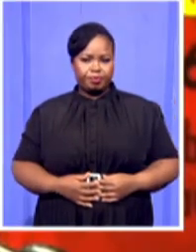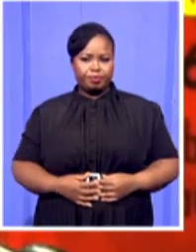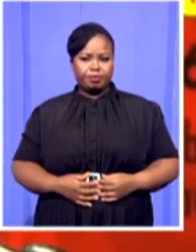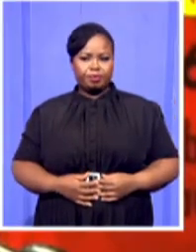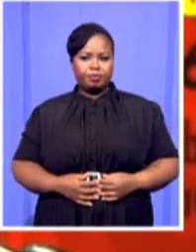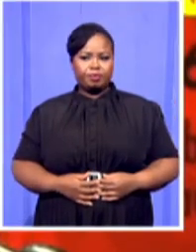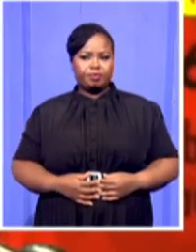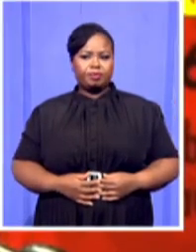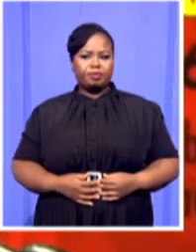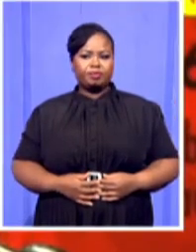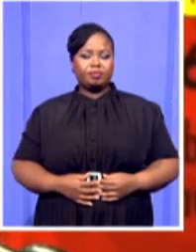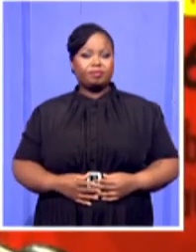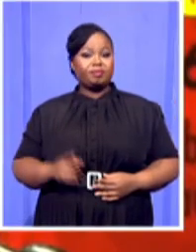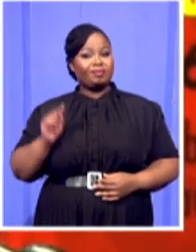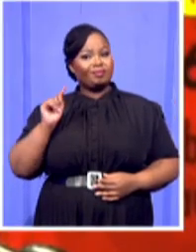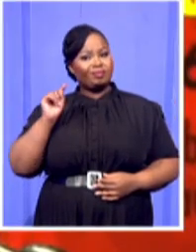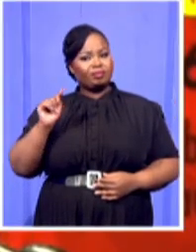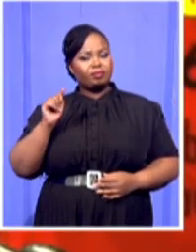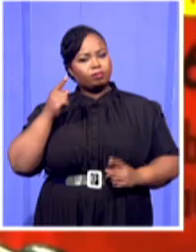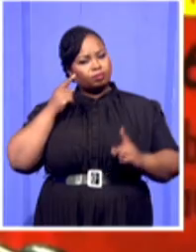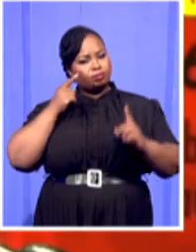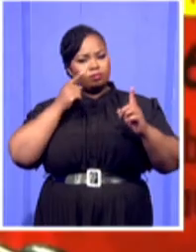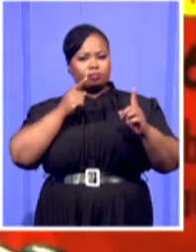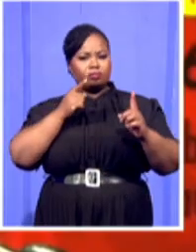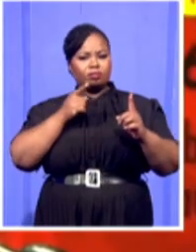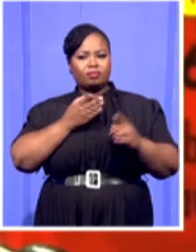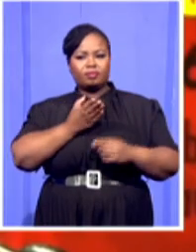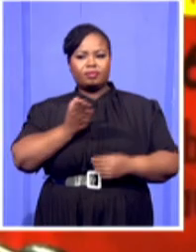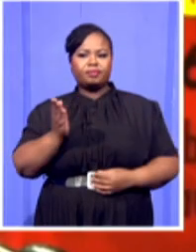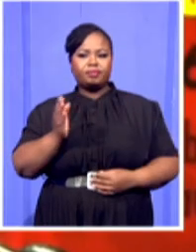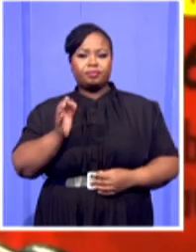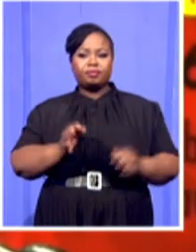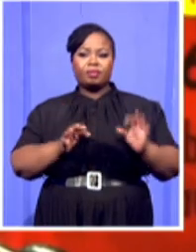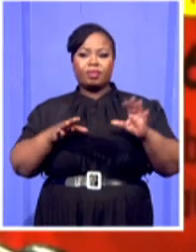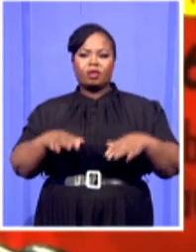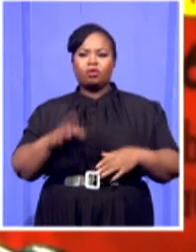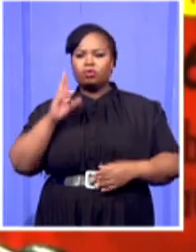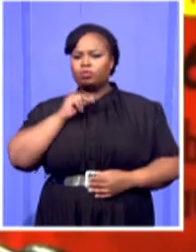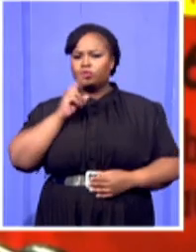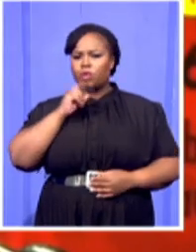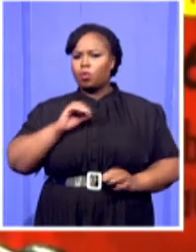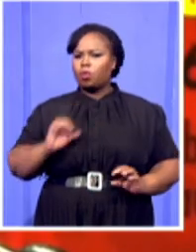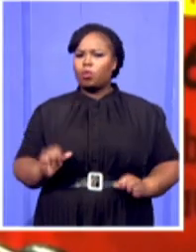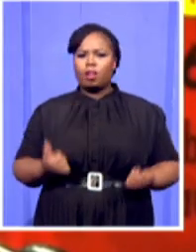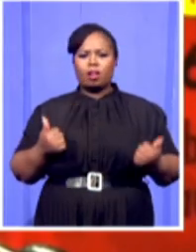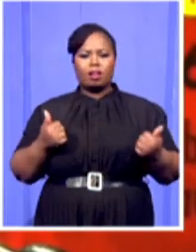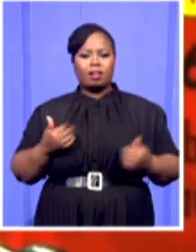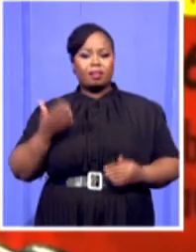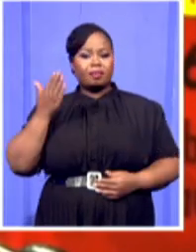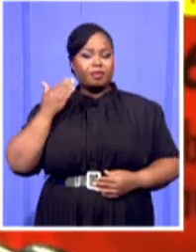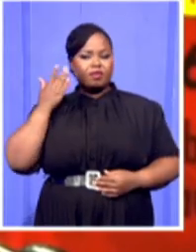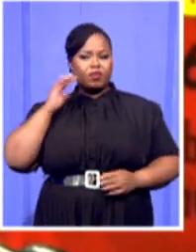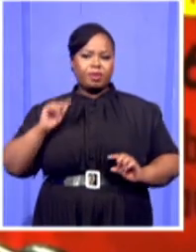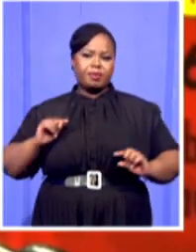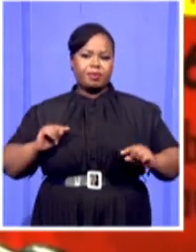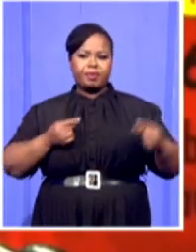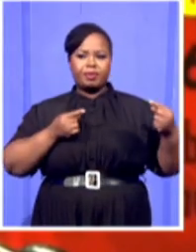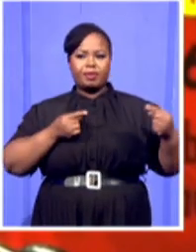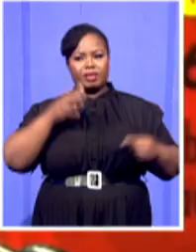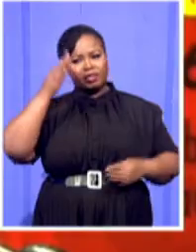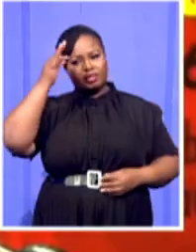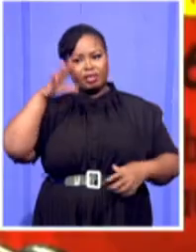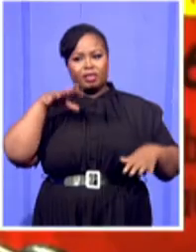party has been a progressive voice. The party spoke well when they opposed state capture and the lack